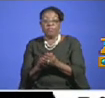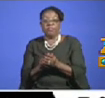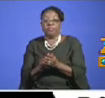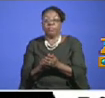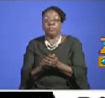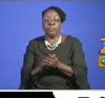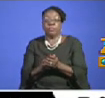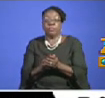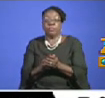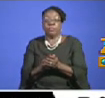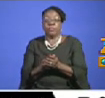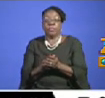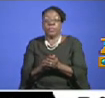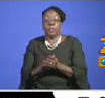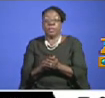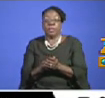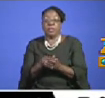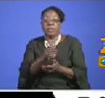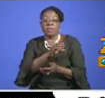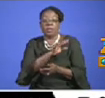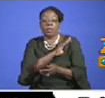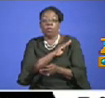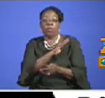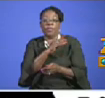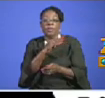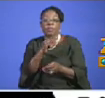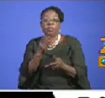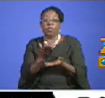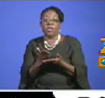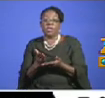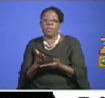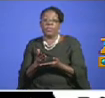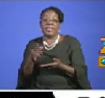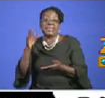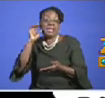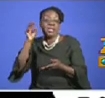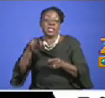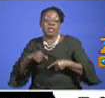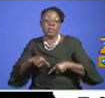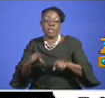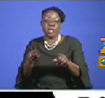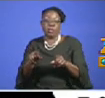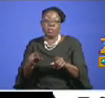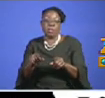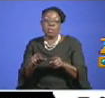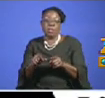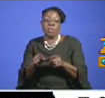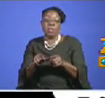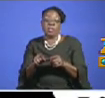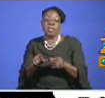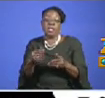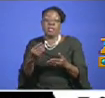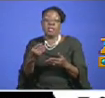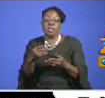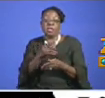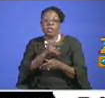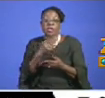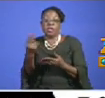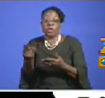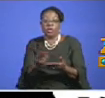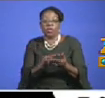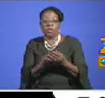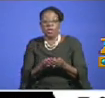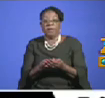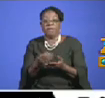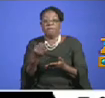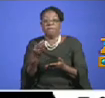Leotha Colby, who is vying for the post of Secretary General, says the union's financial standing has diminished significantly over the years, and